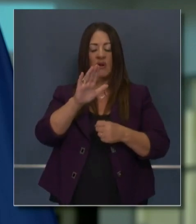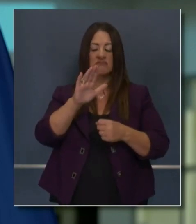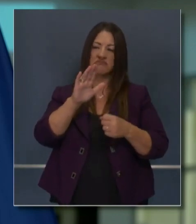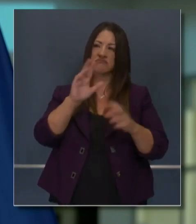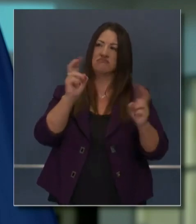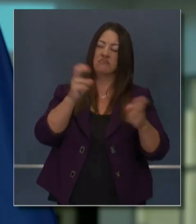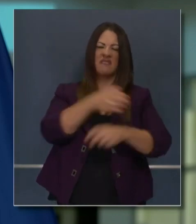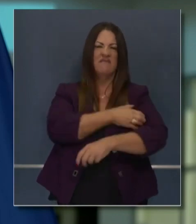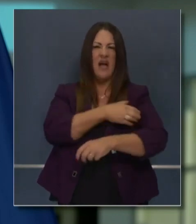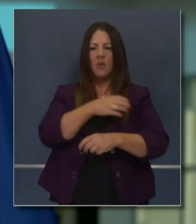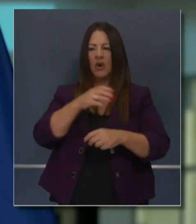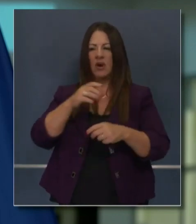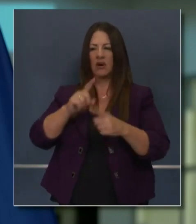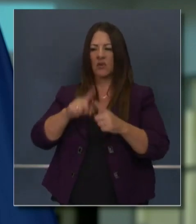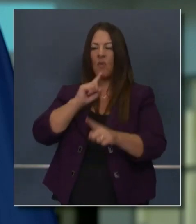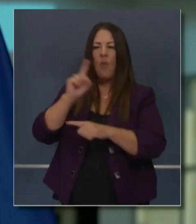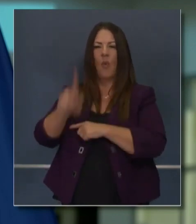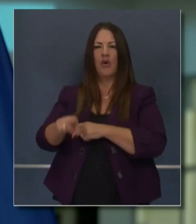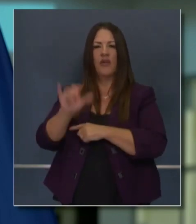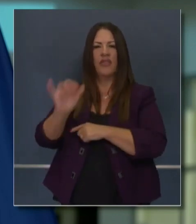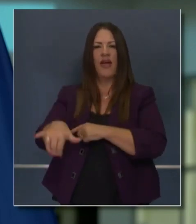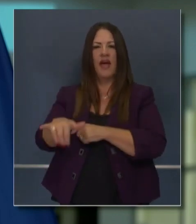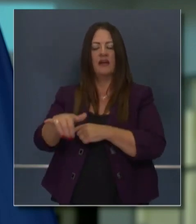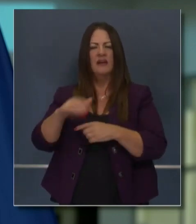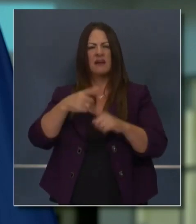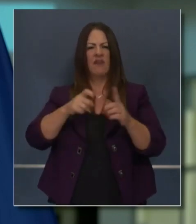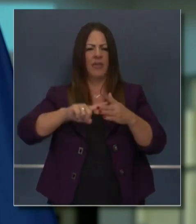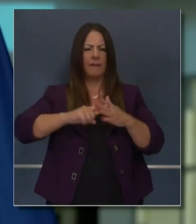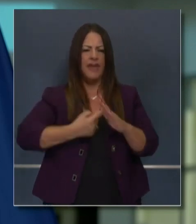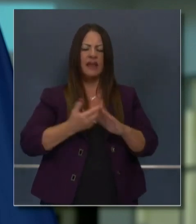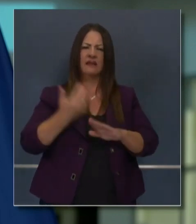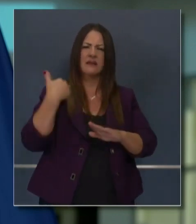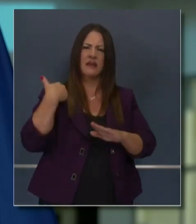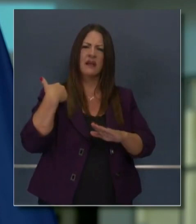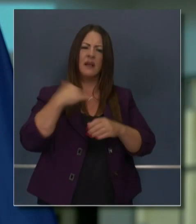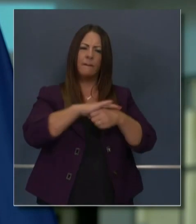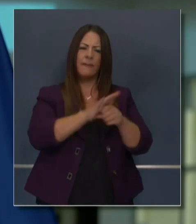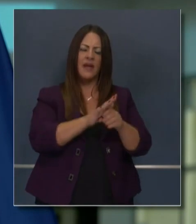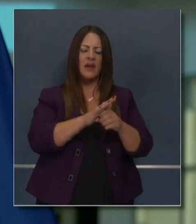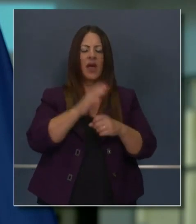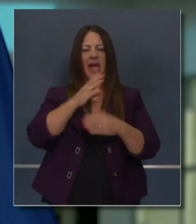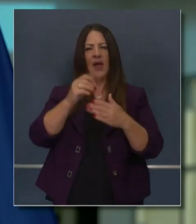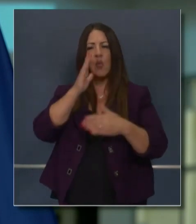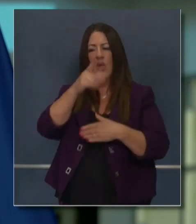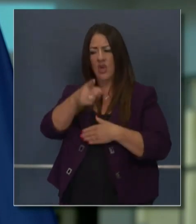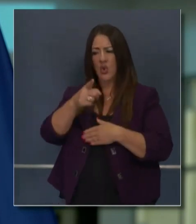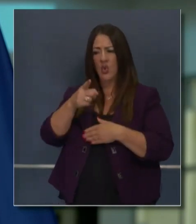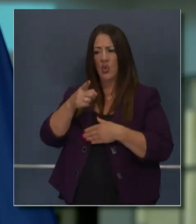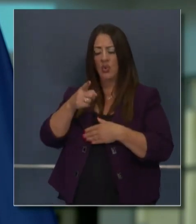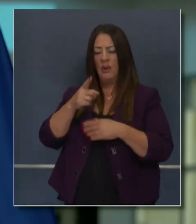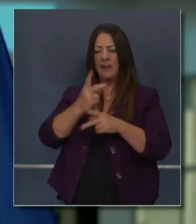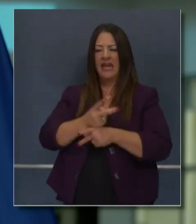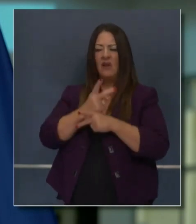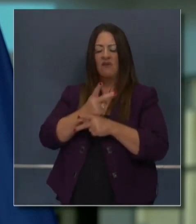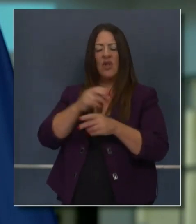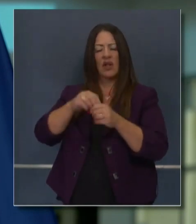by fiat, especially at the beginning of the pandemic, and will you be more measured in the future?